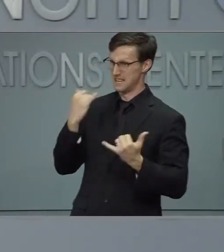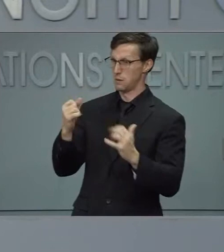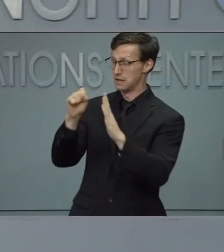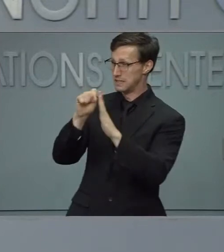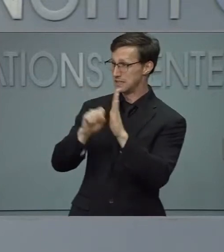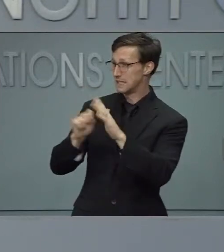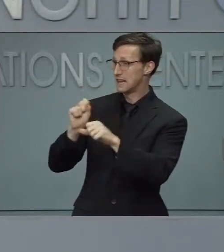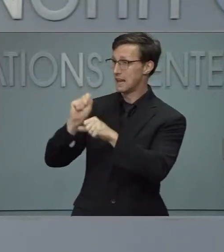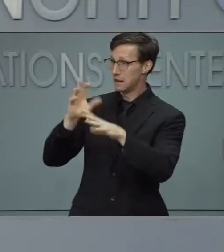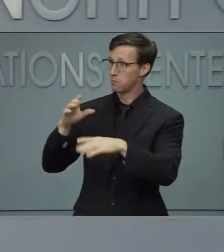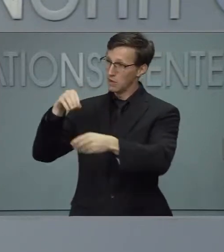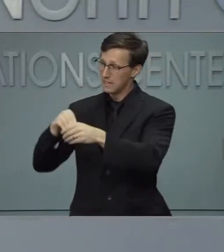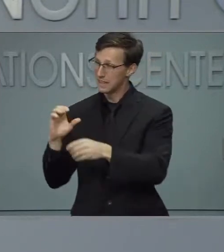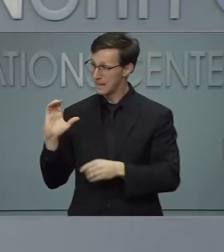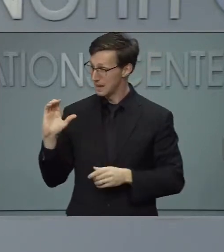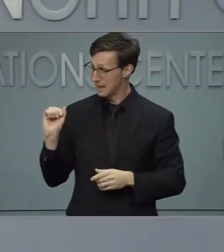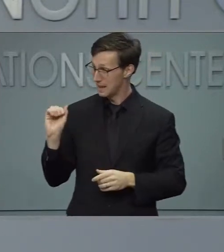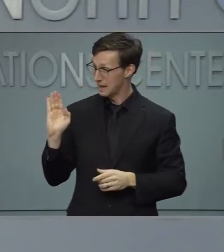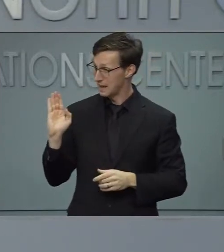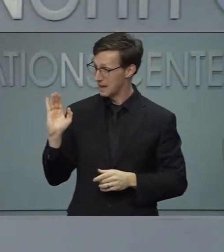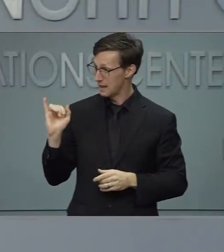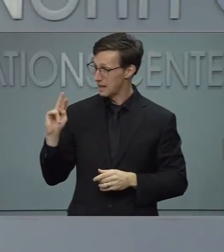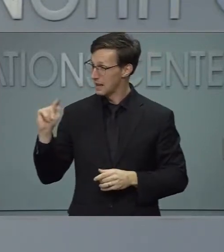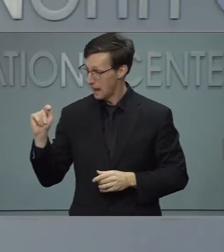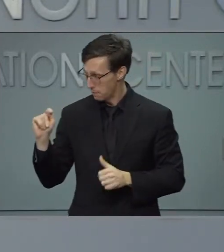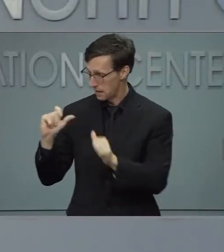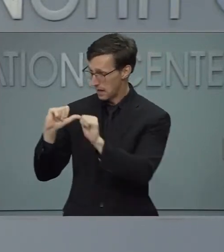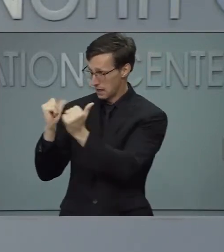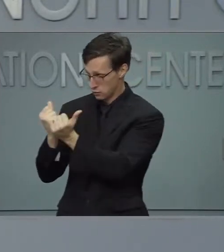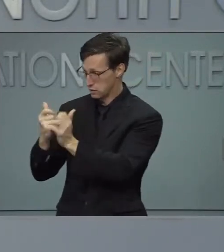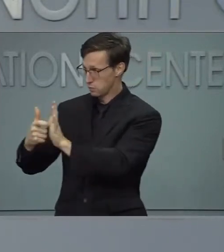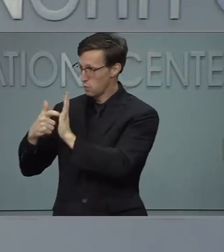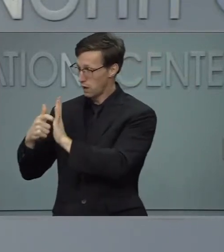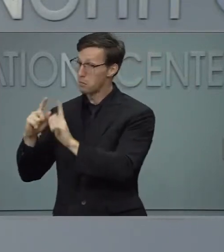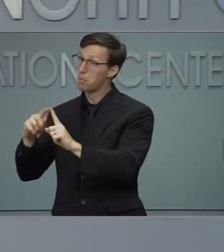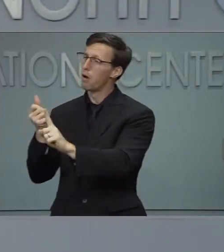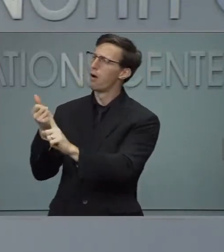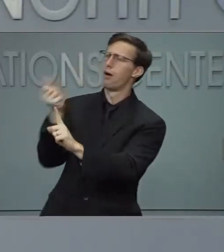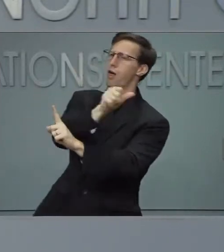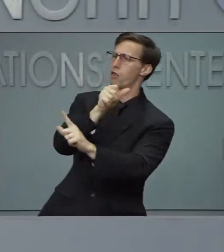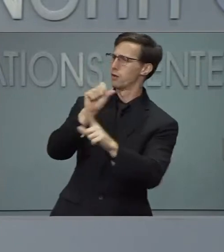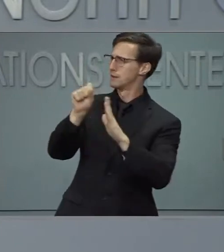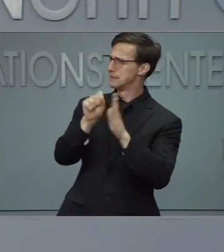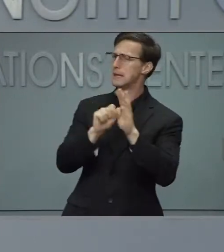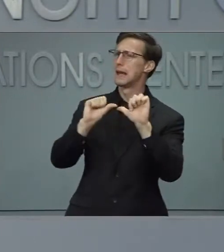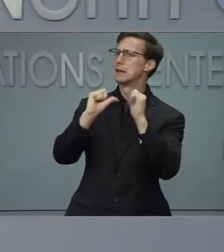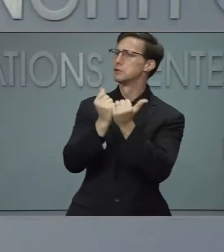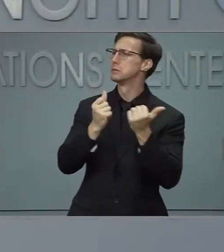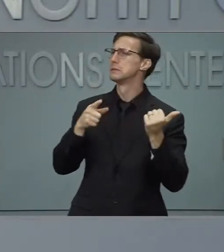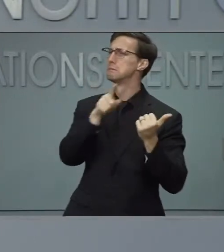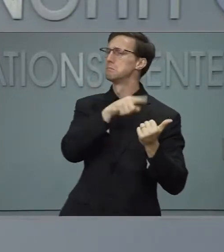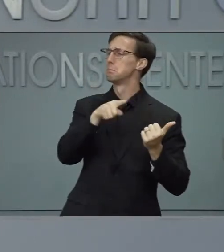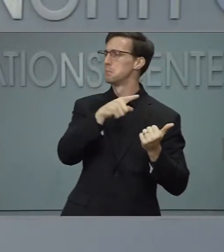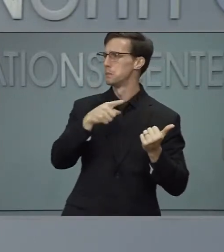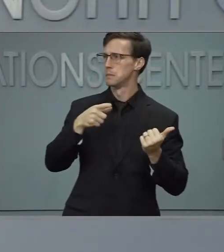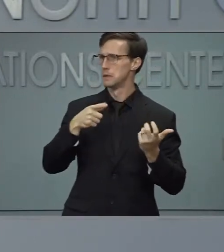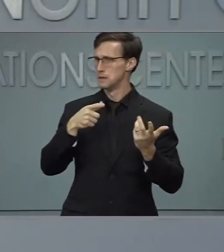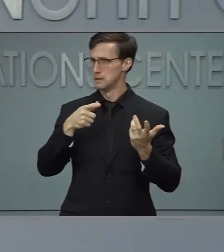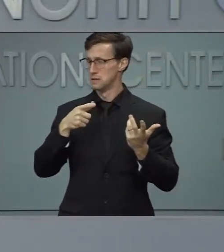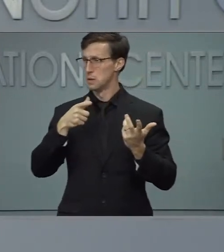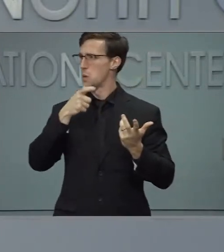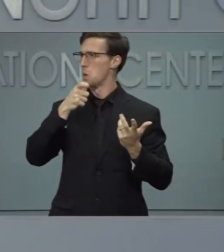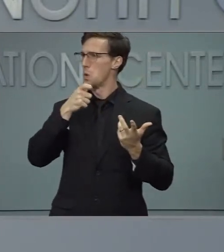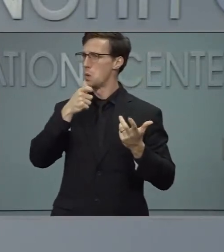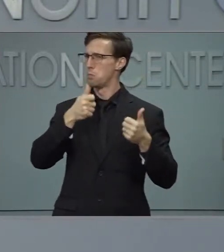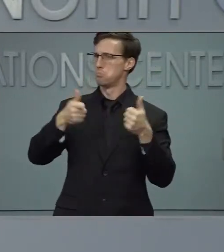to the particular Council of State head? Is that where's the authority there? If with any sort